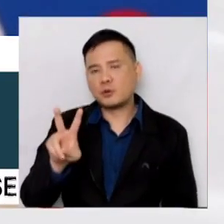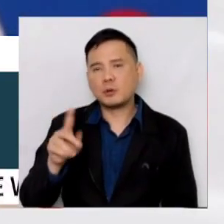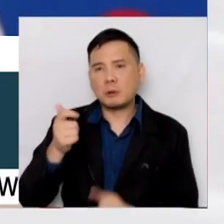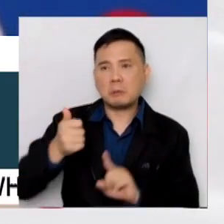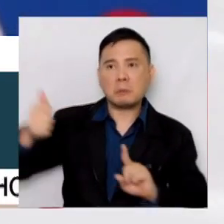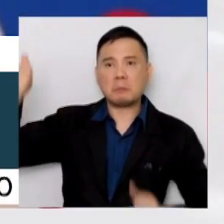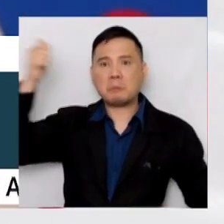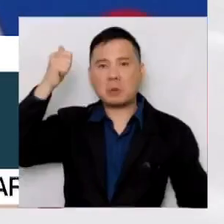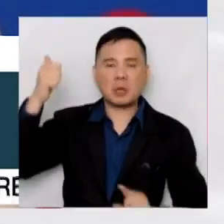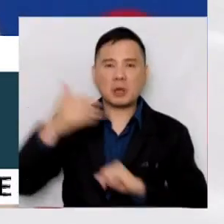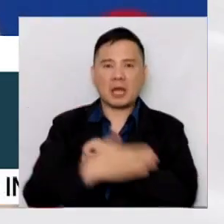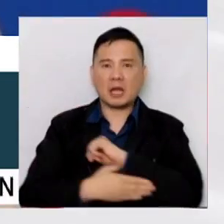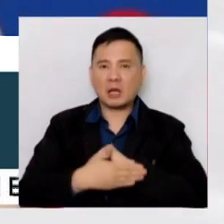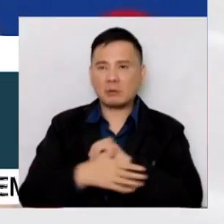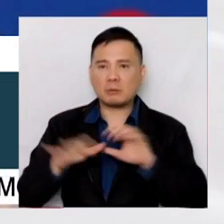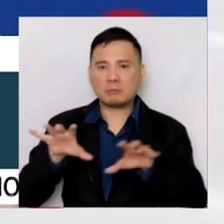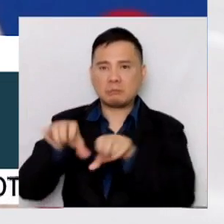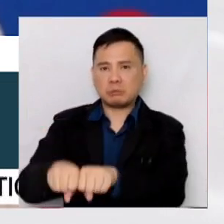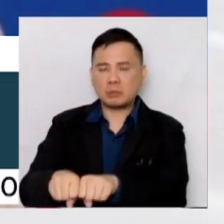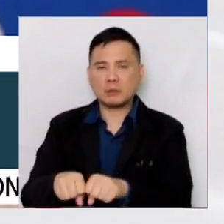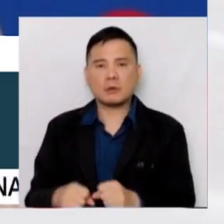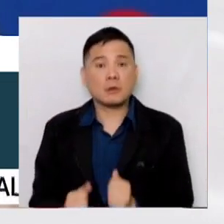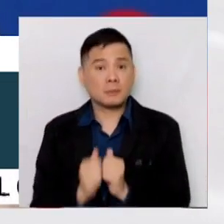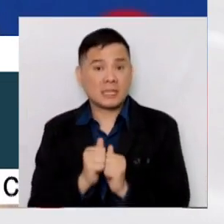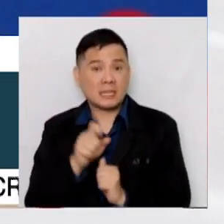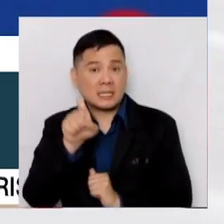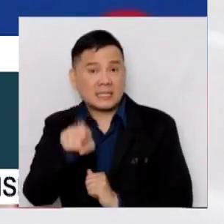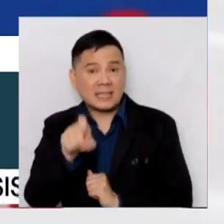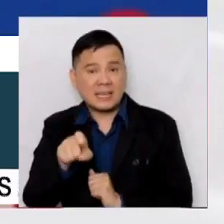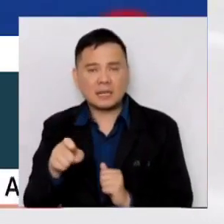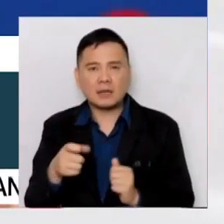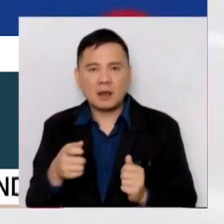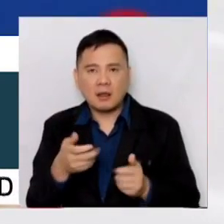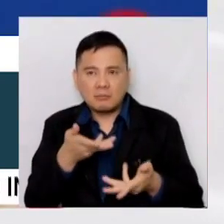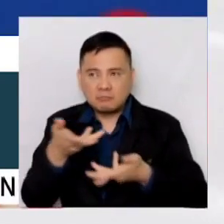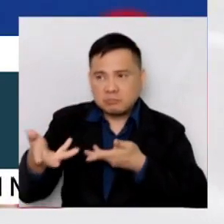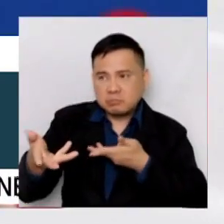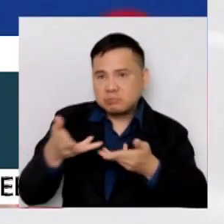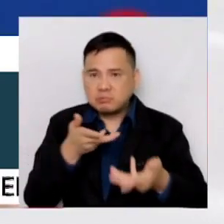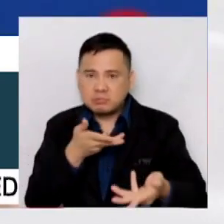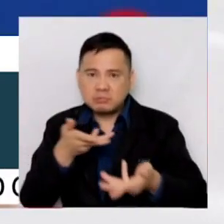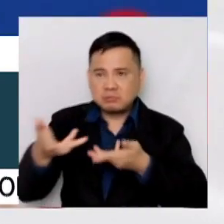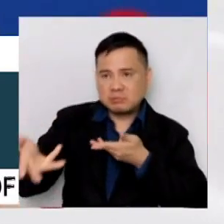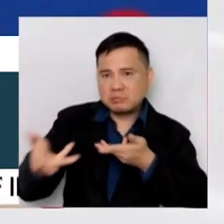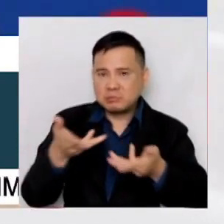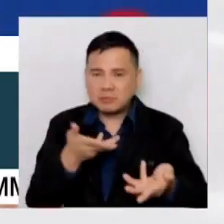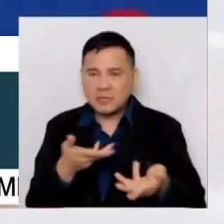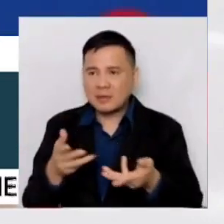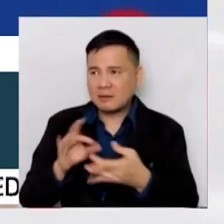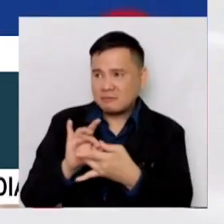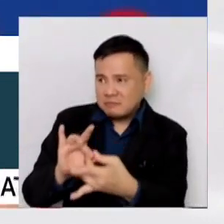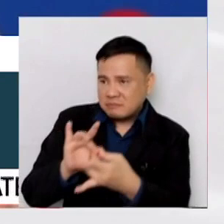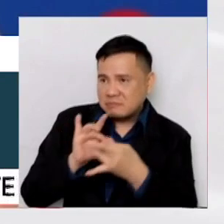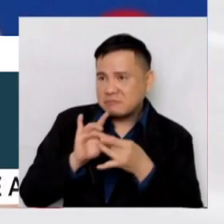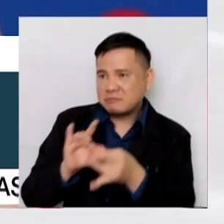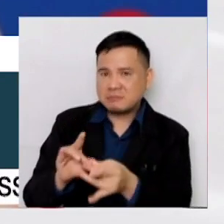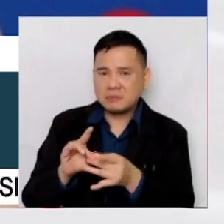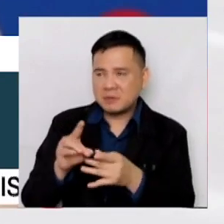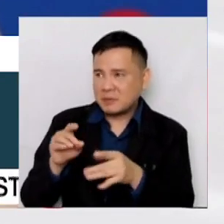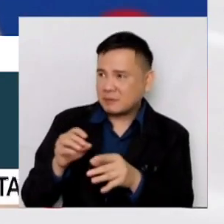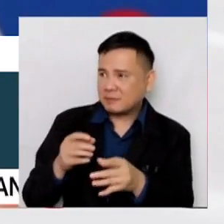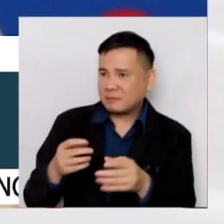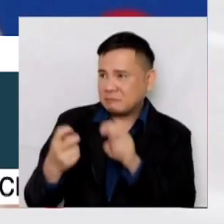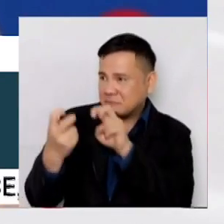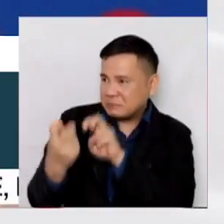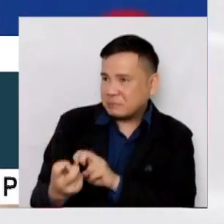I would maintain that we need to continue dancing in between, and need to learn in the meantime, take full